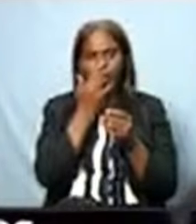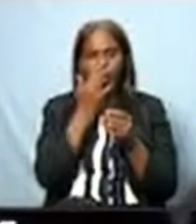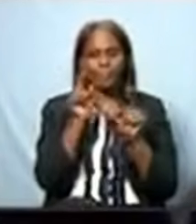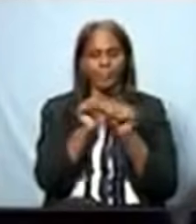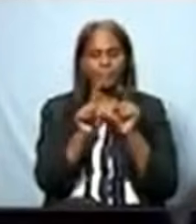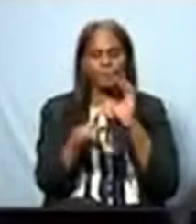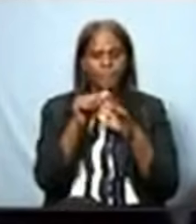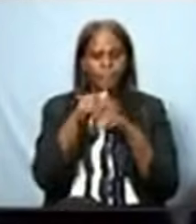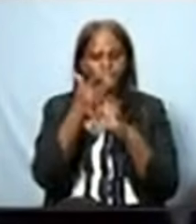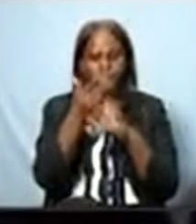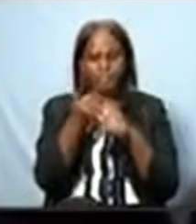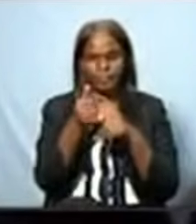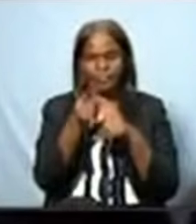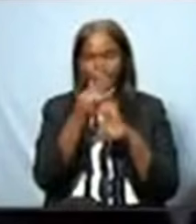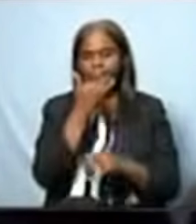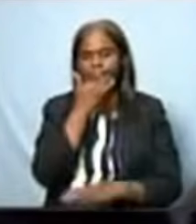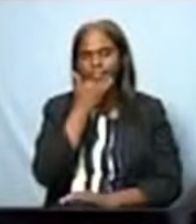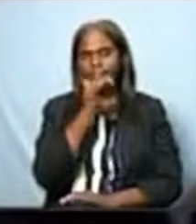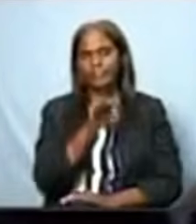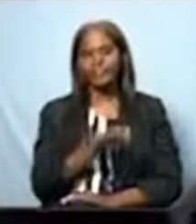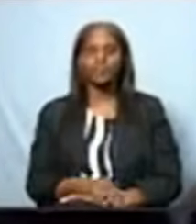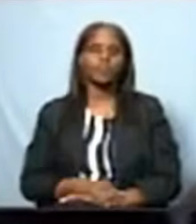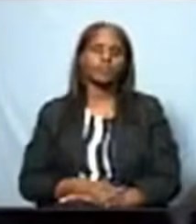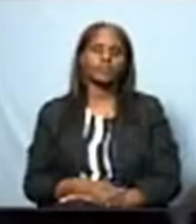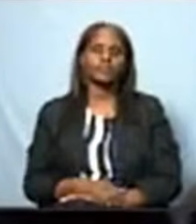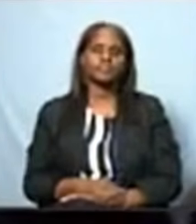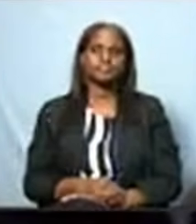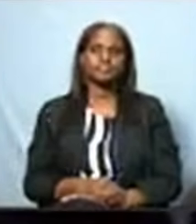find itself to be illegal?